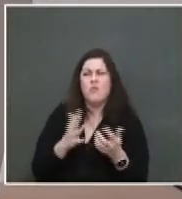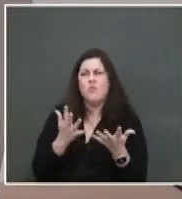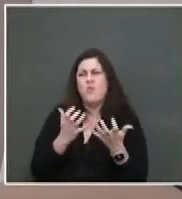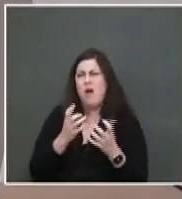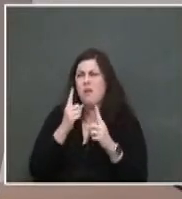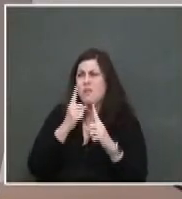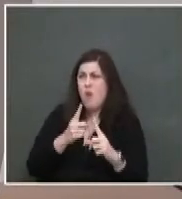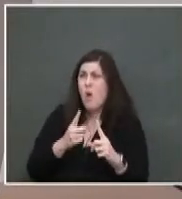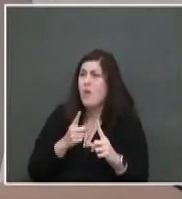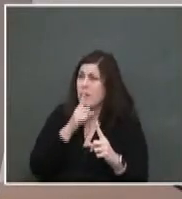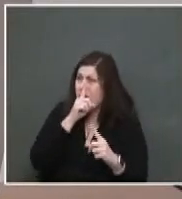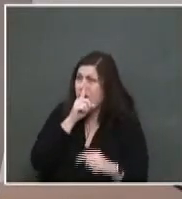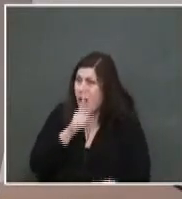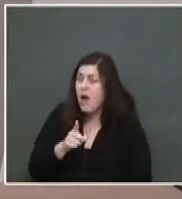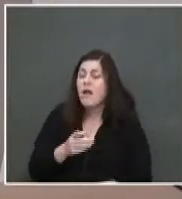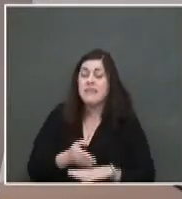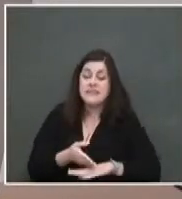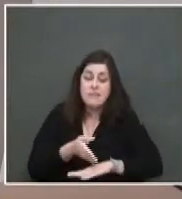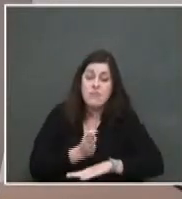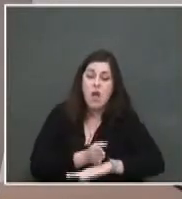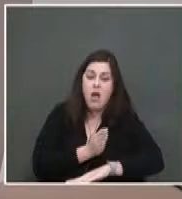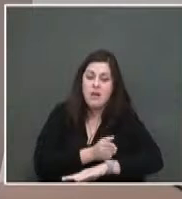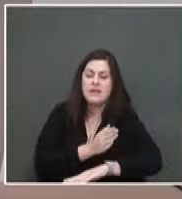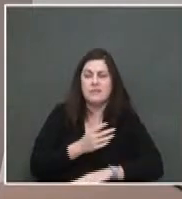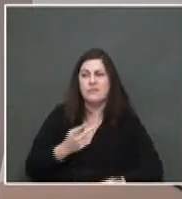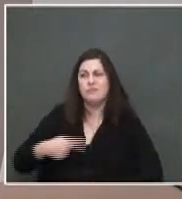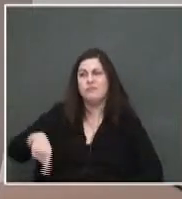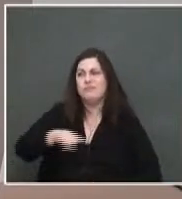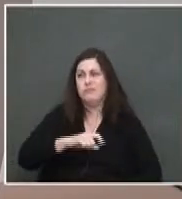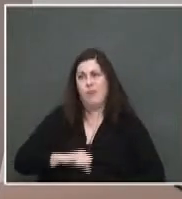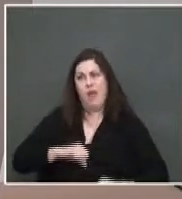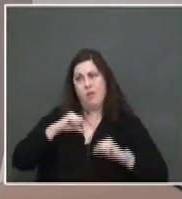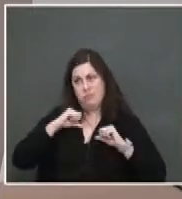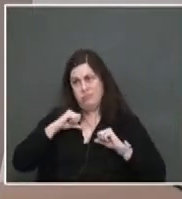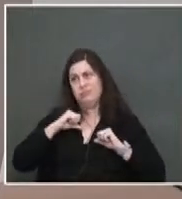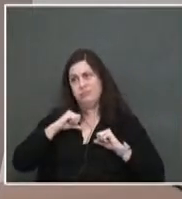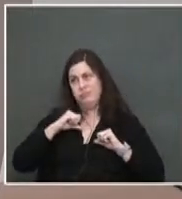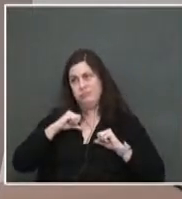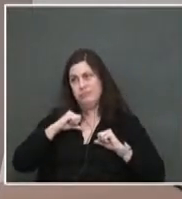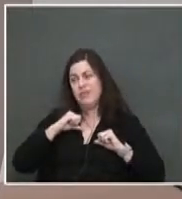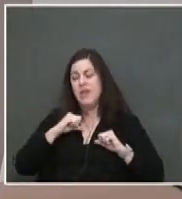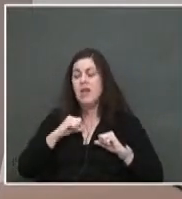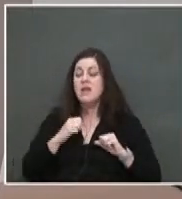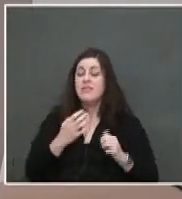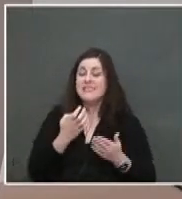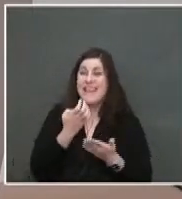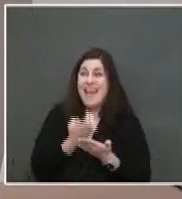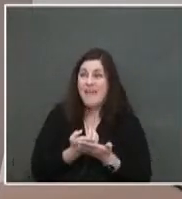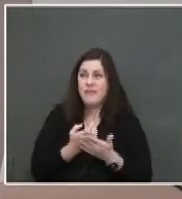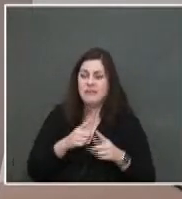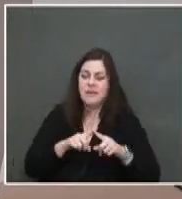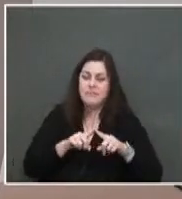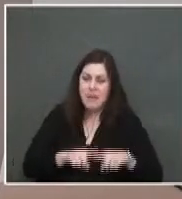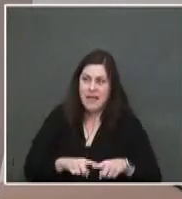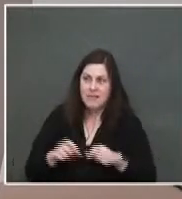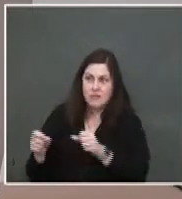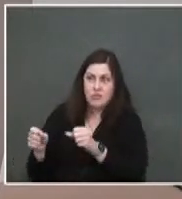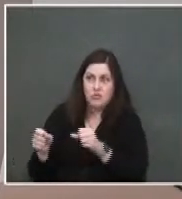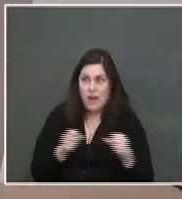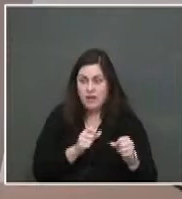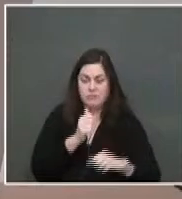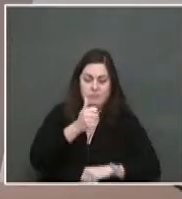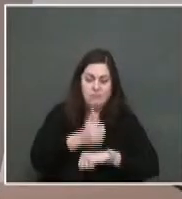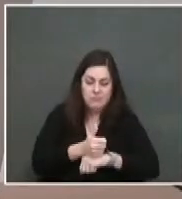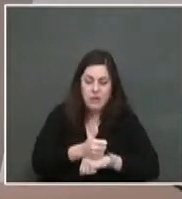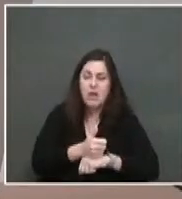I think we can be proud of the progress that we've made together. It's the overall, the evidence-based strategies that we've